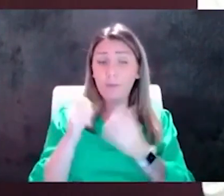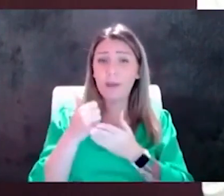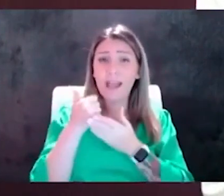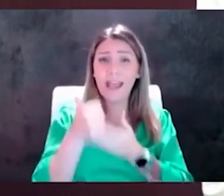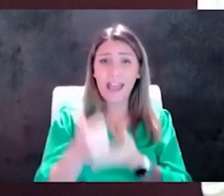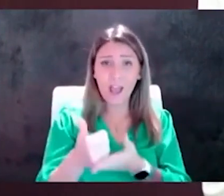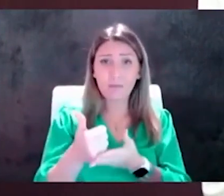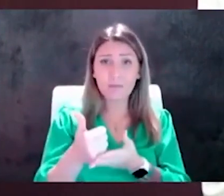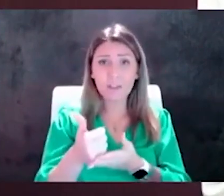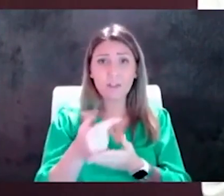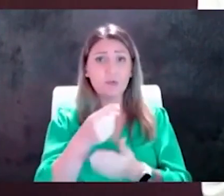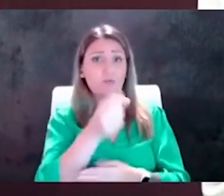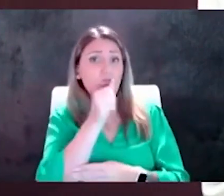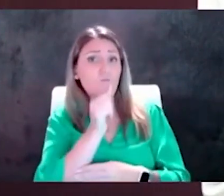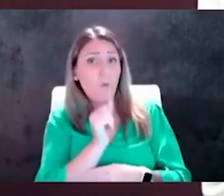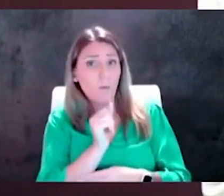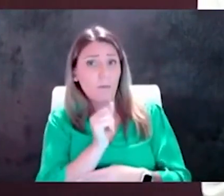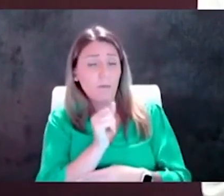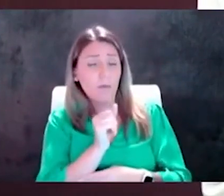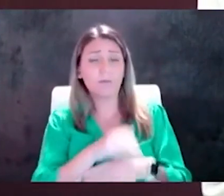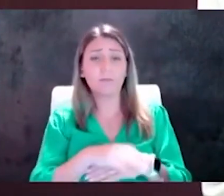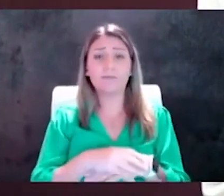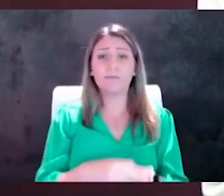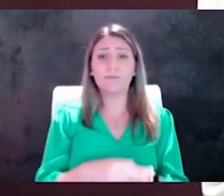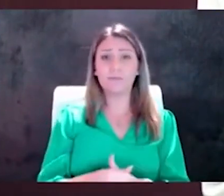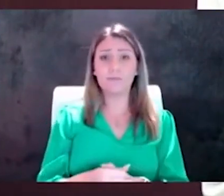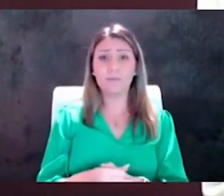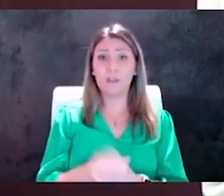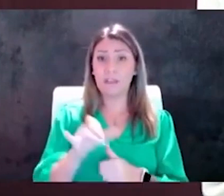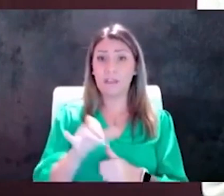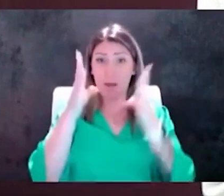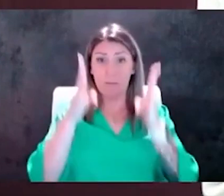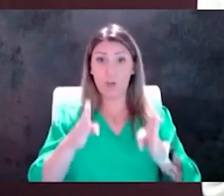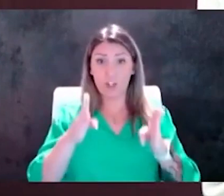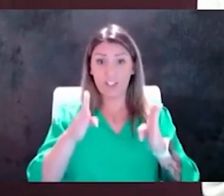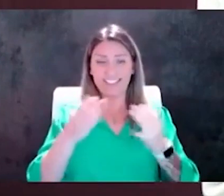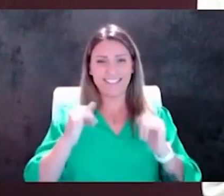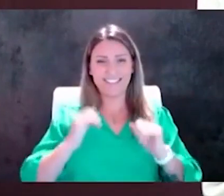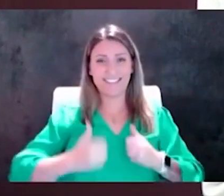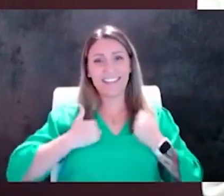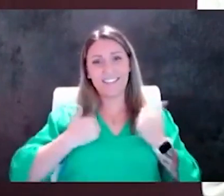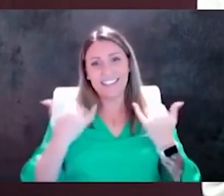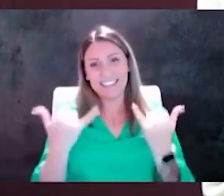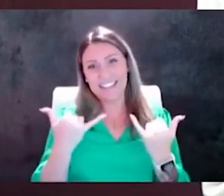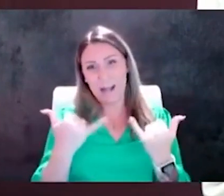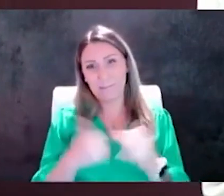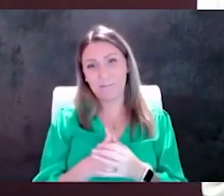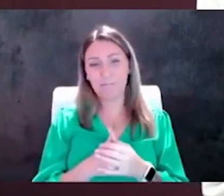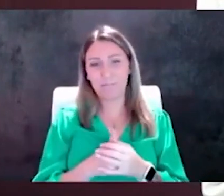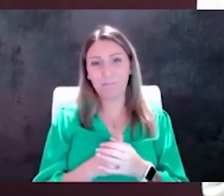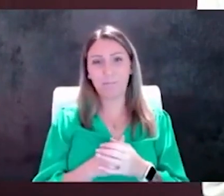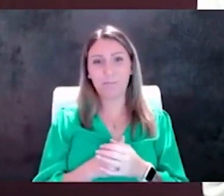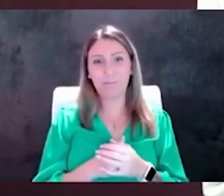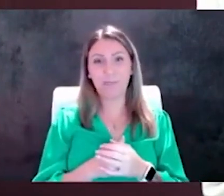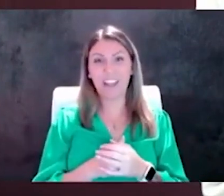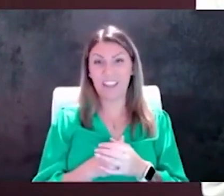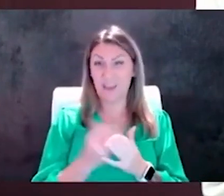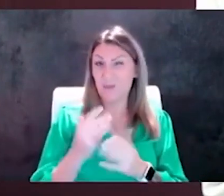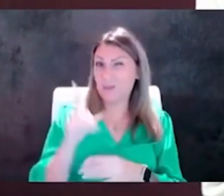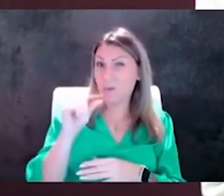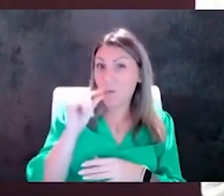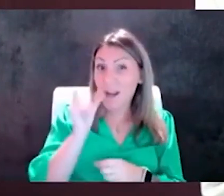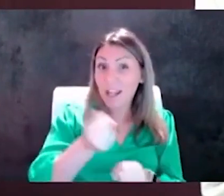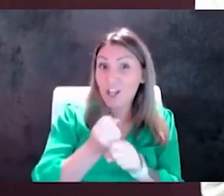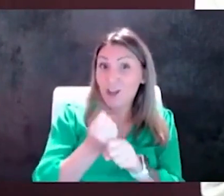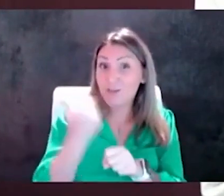hope. And, that person's alive today. And that was about 20 years ago.